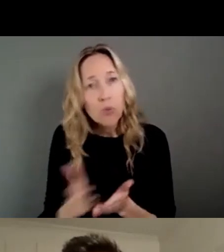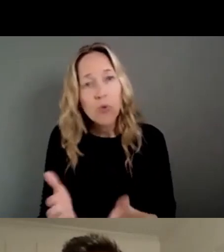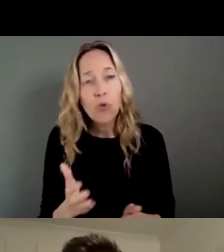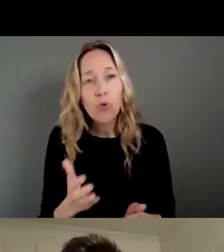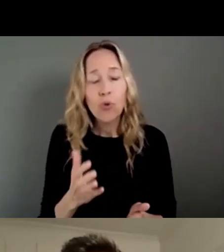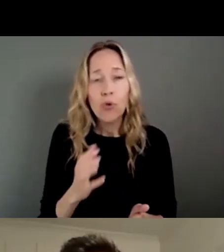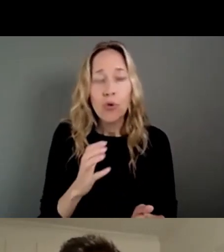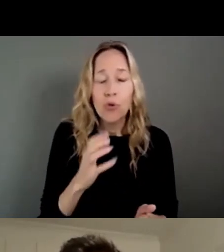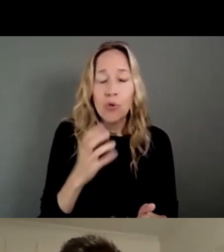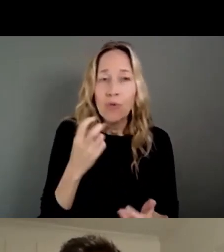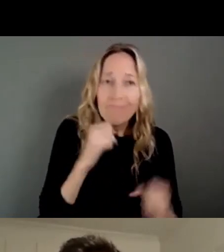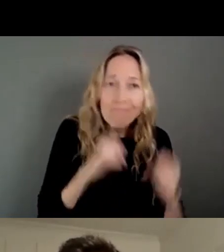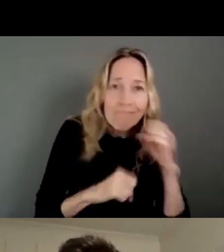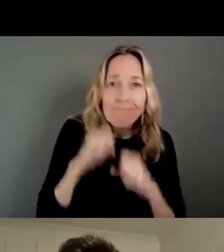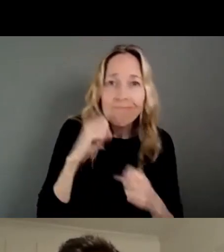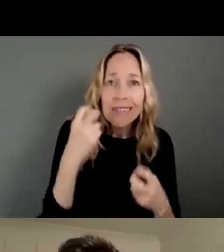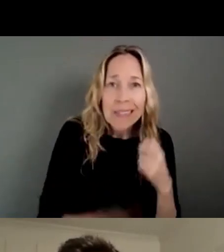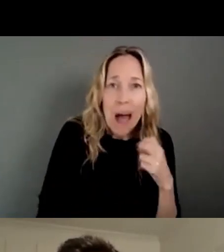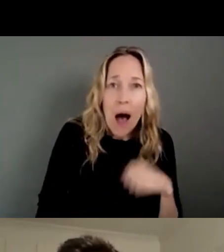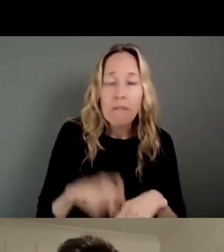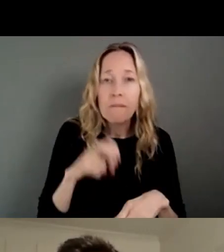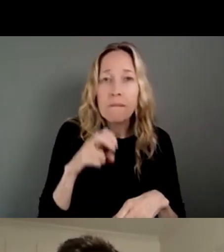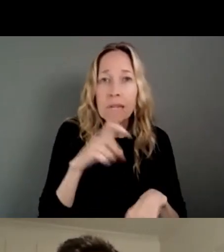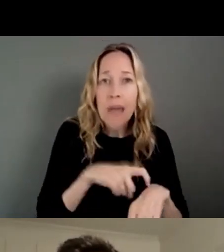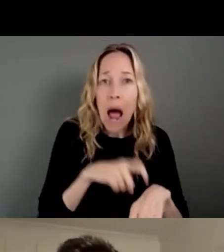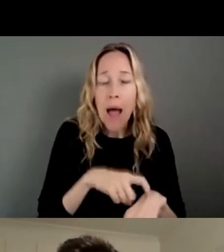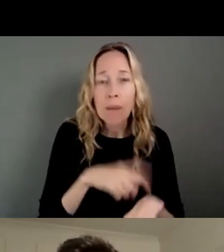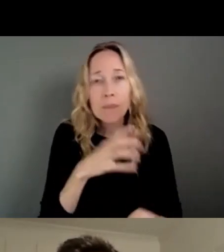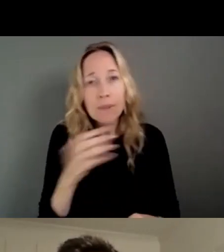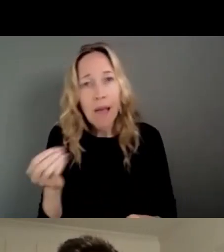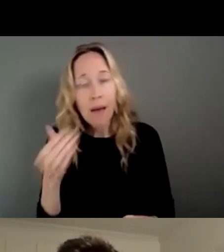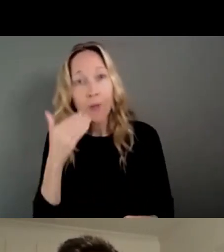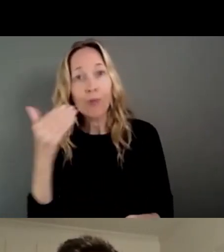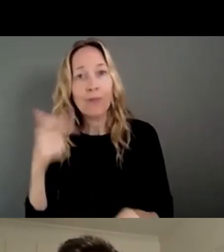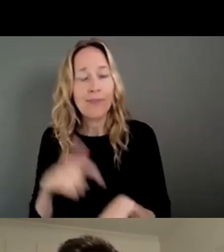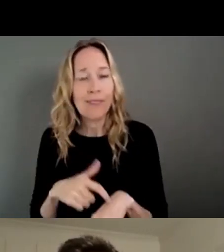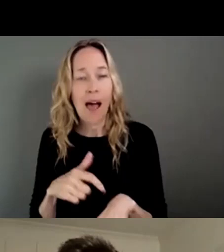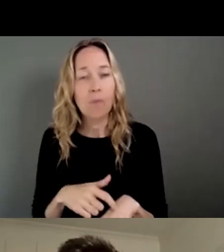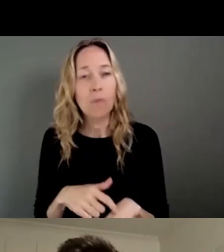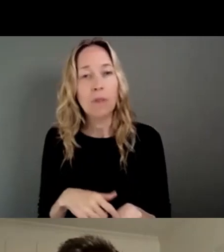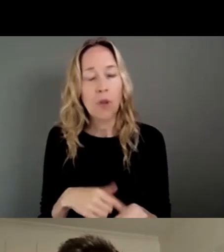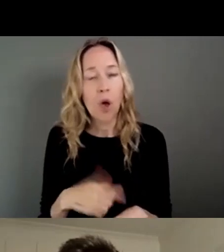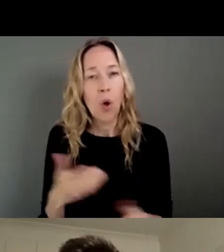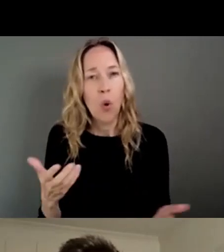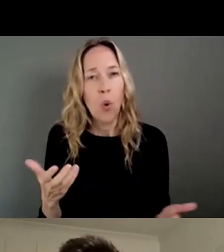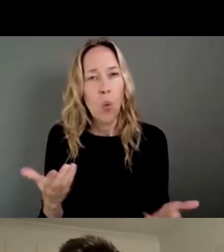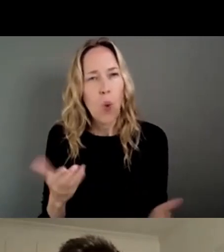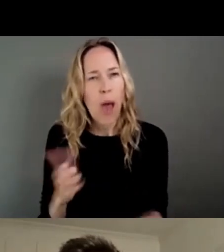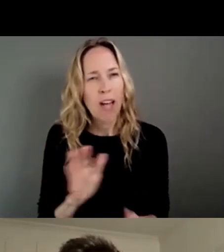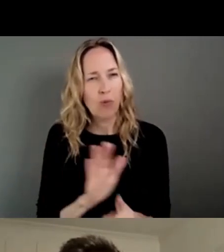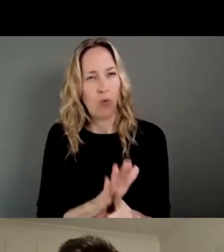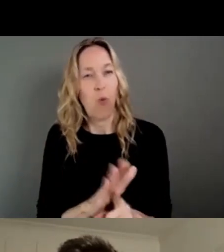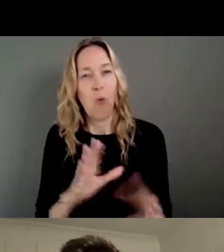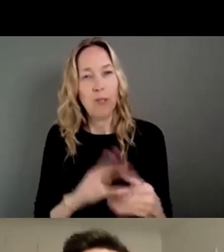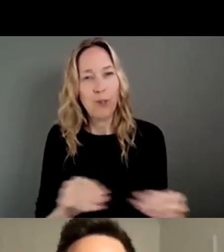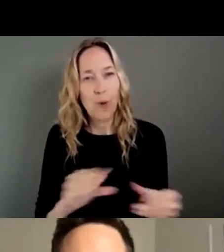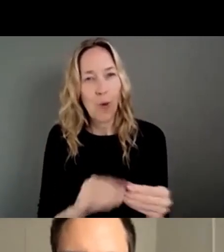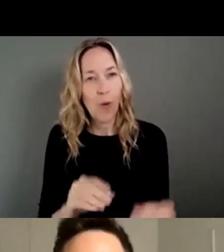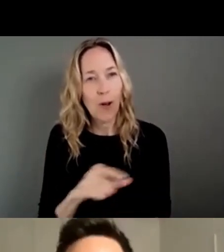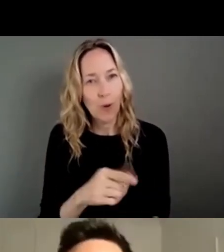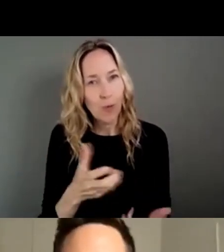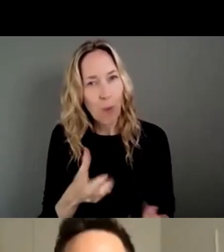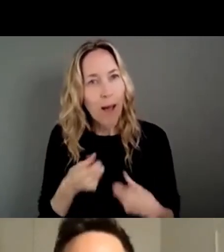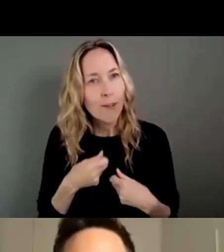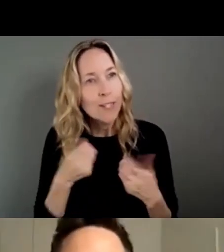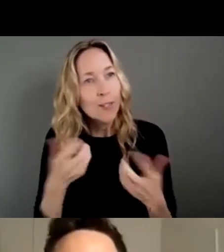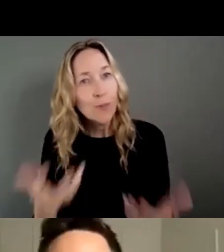is your story? What is it? Why is it that you are here to create this music? And that's what I want you working on. And then you tell